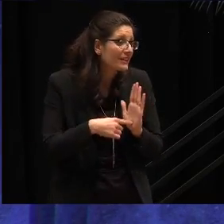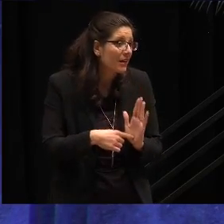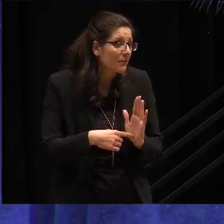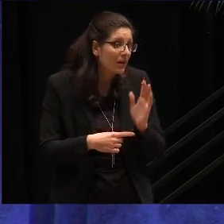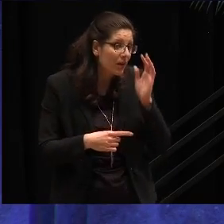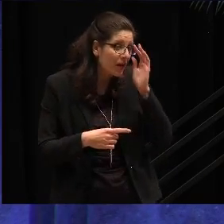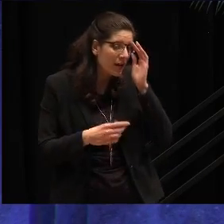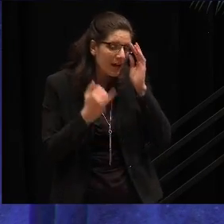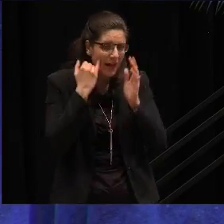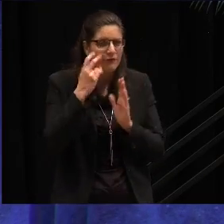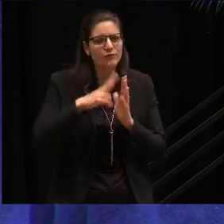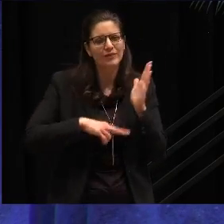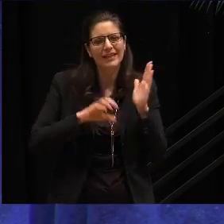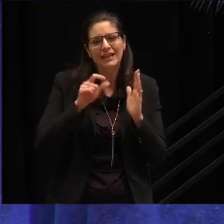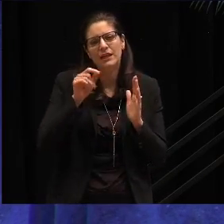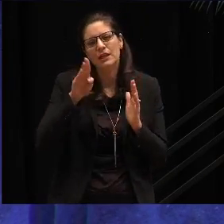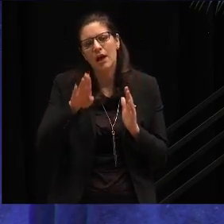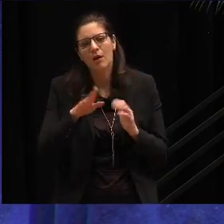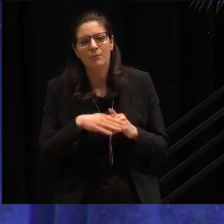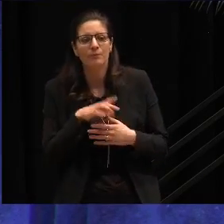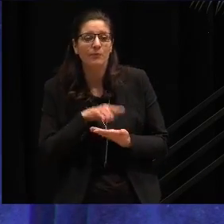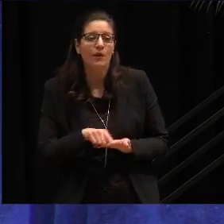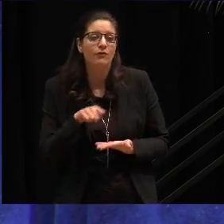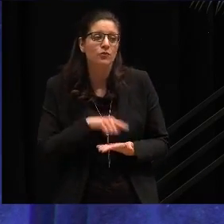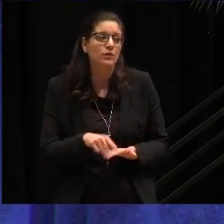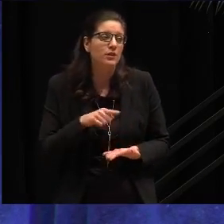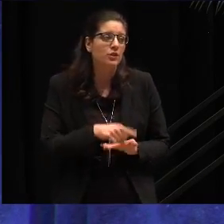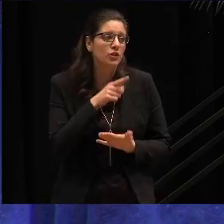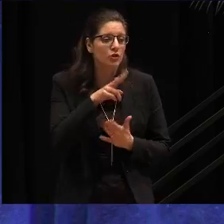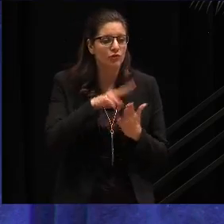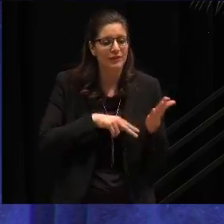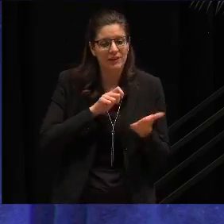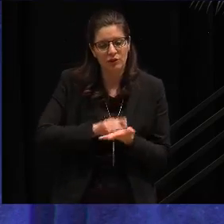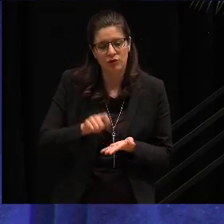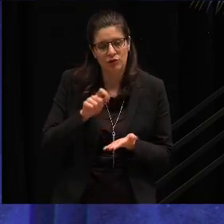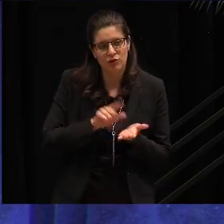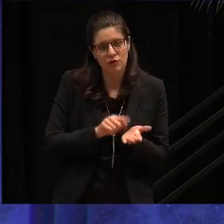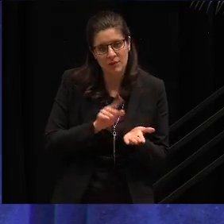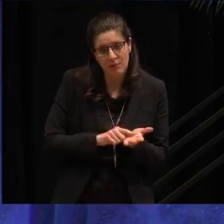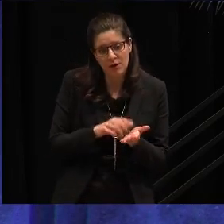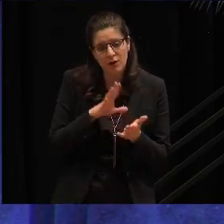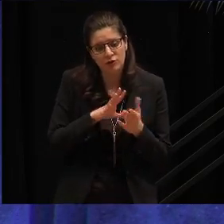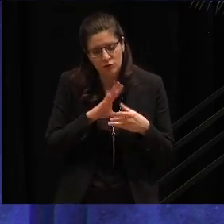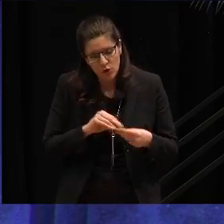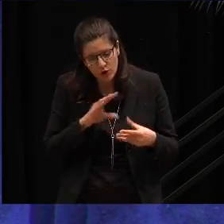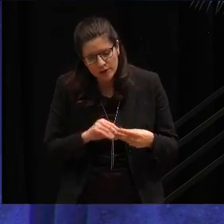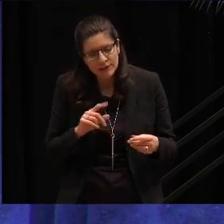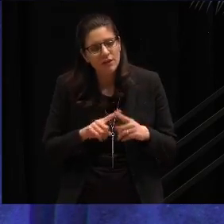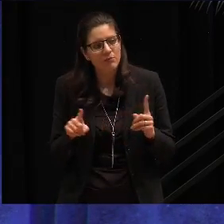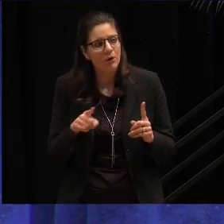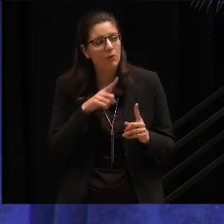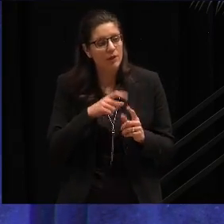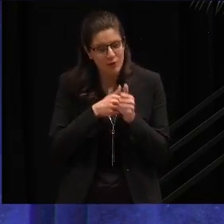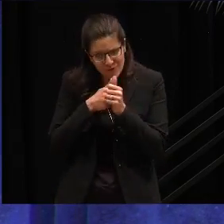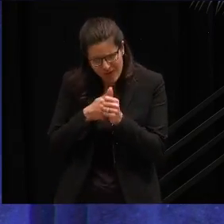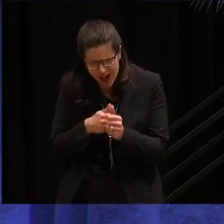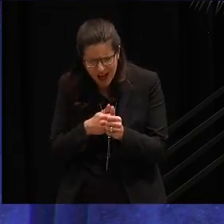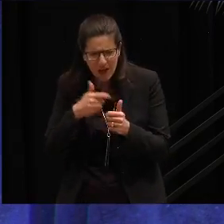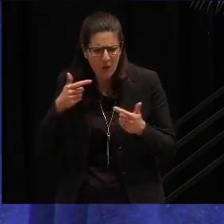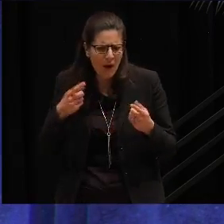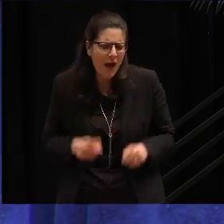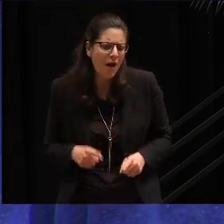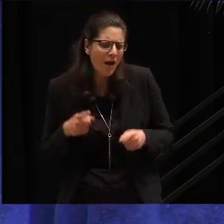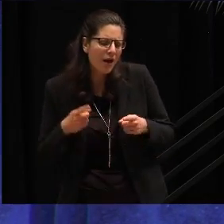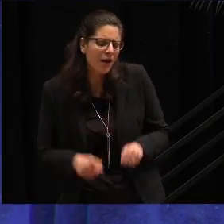a reading club, right? So every week you read the newspaper, the stories, Once you start following these stories and